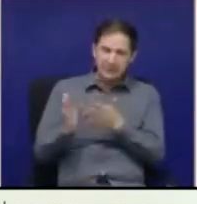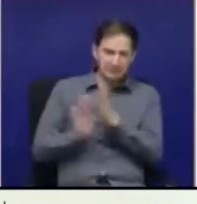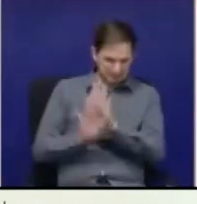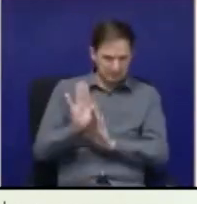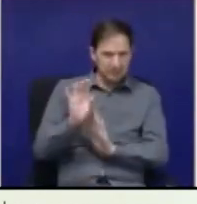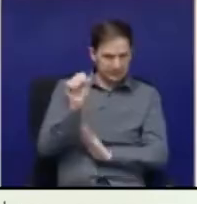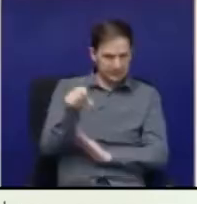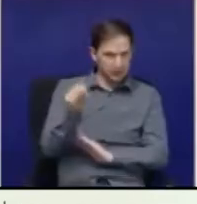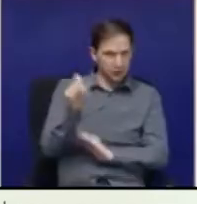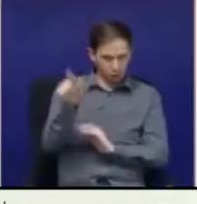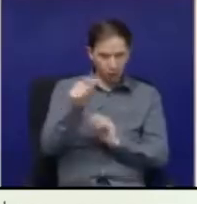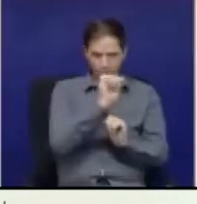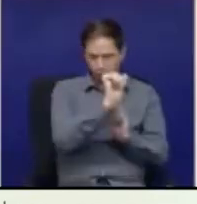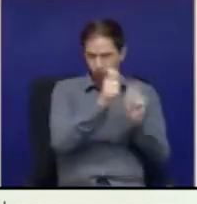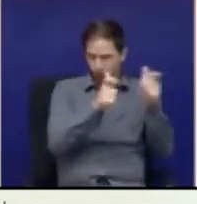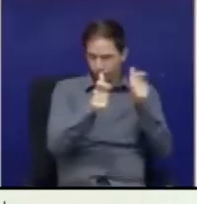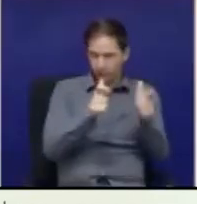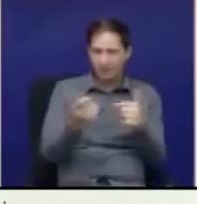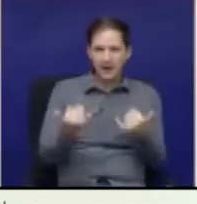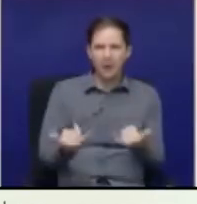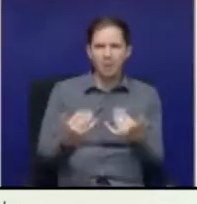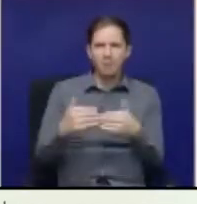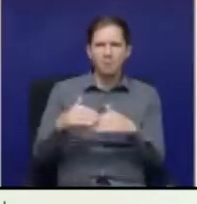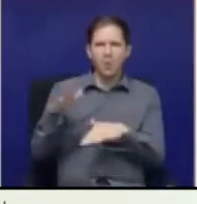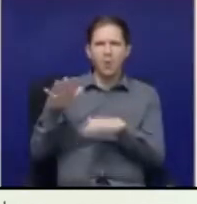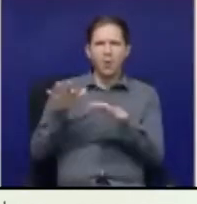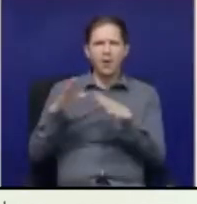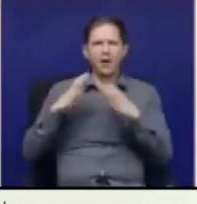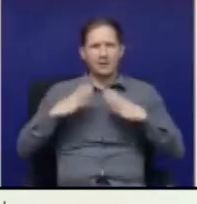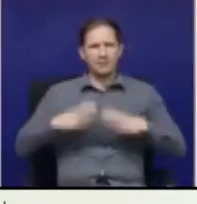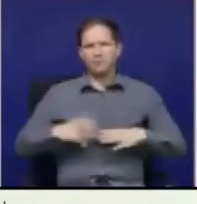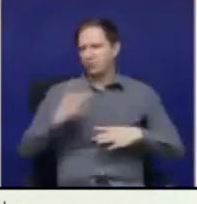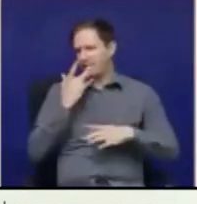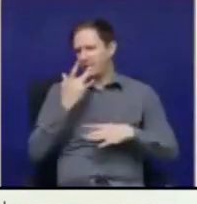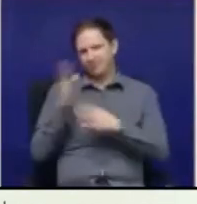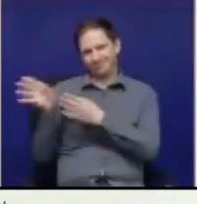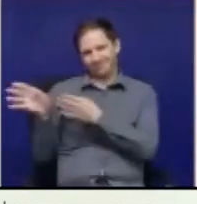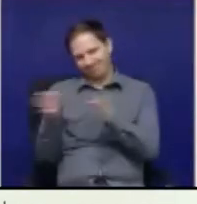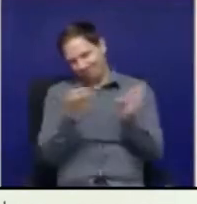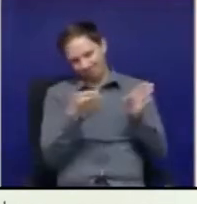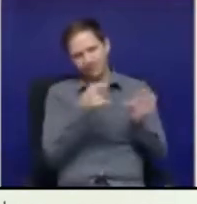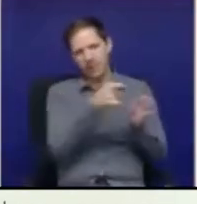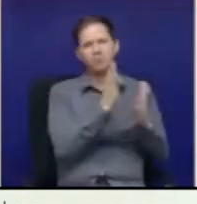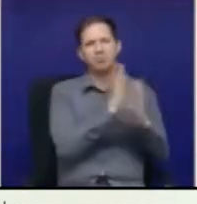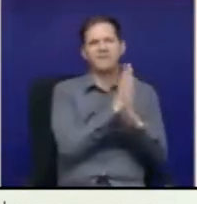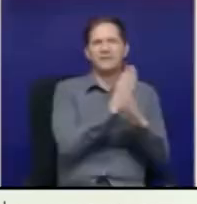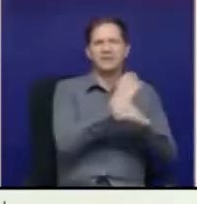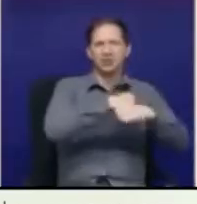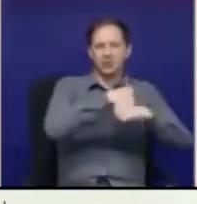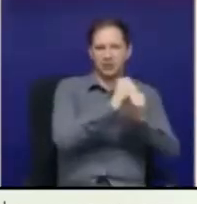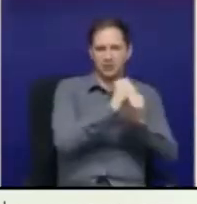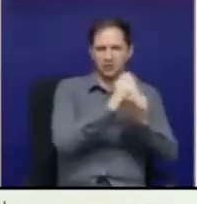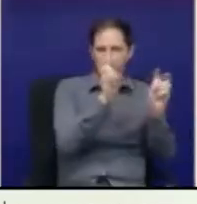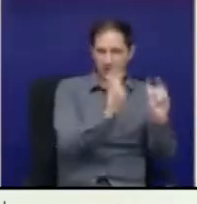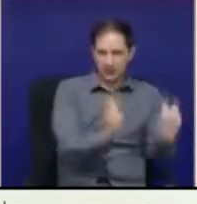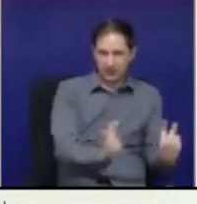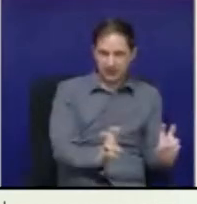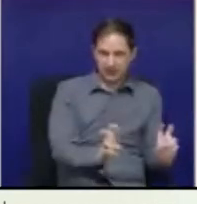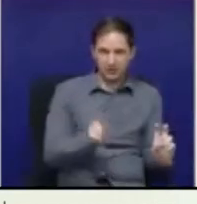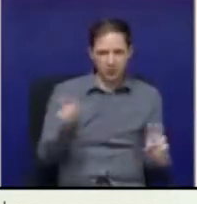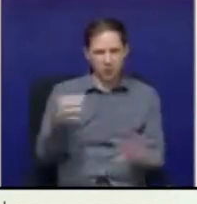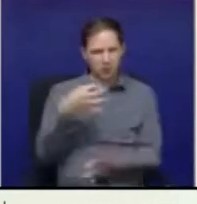helm, more and more customers are shifting to private generation. So, Minister, in assessing the risks to Eskom's